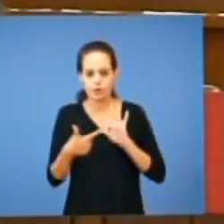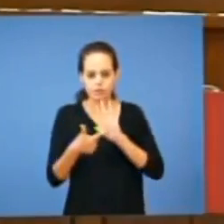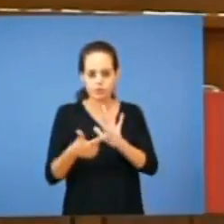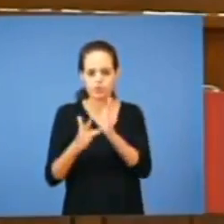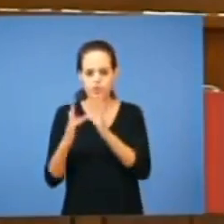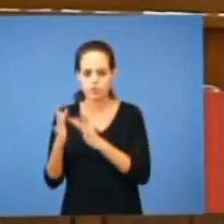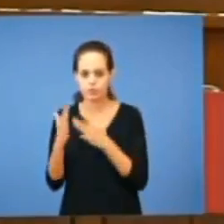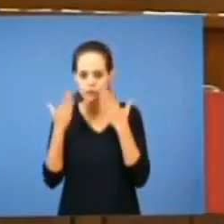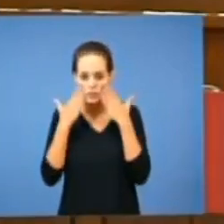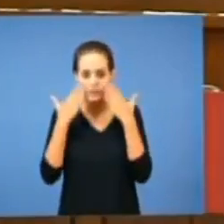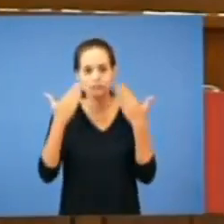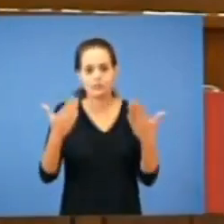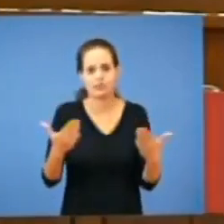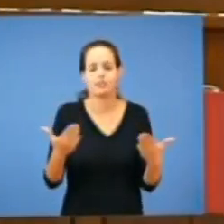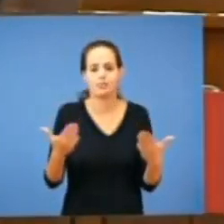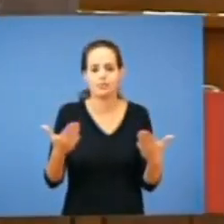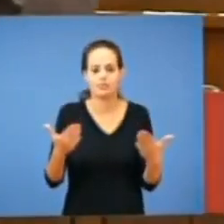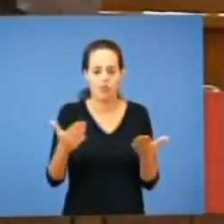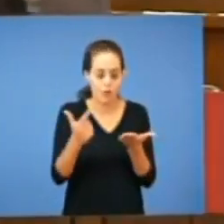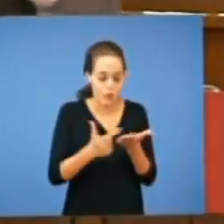The meaning of